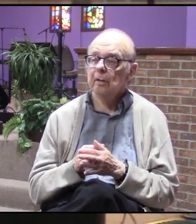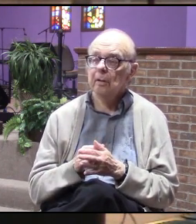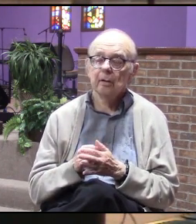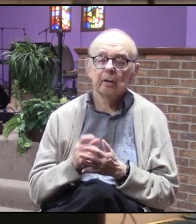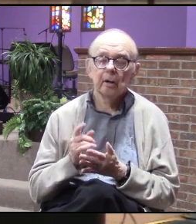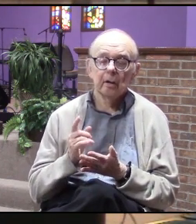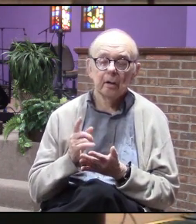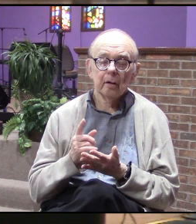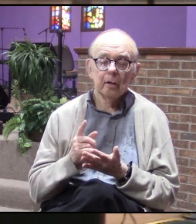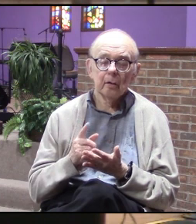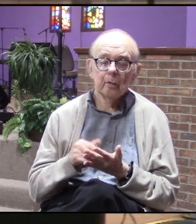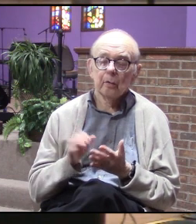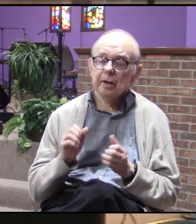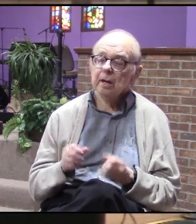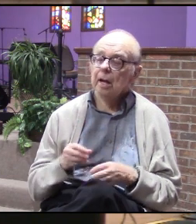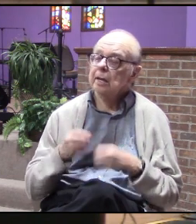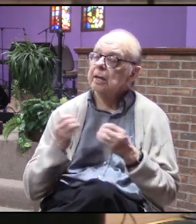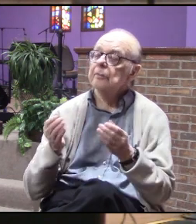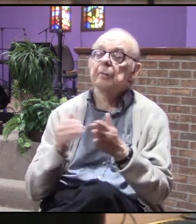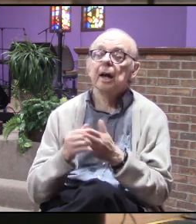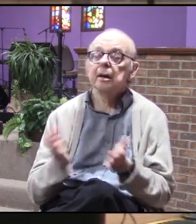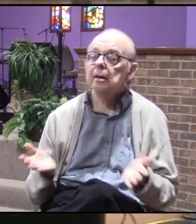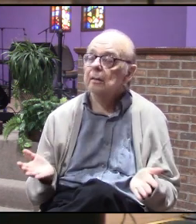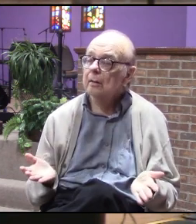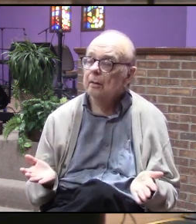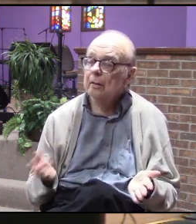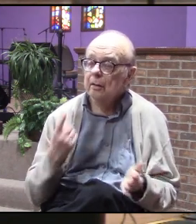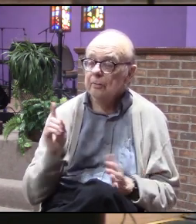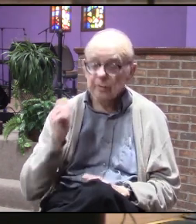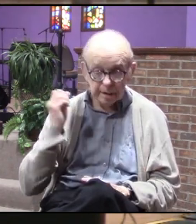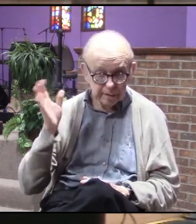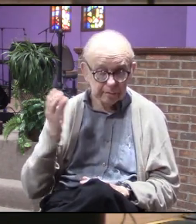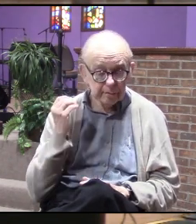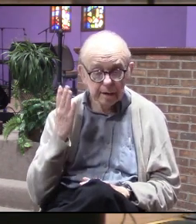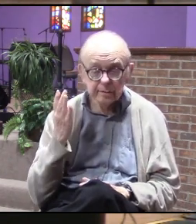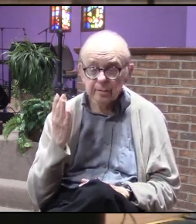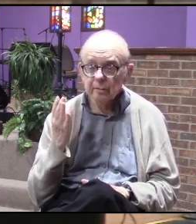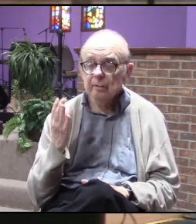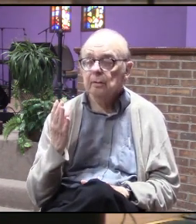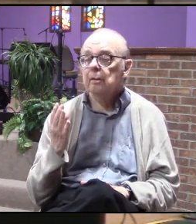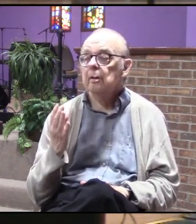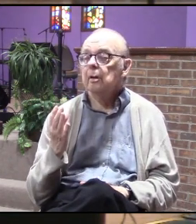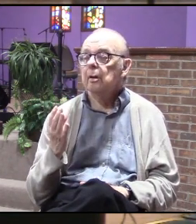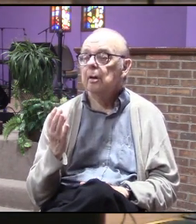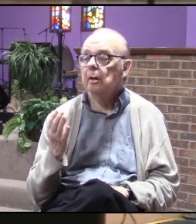What can I give back for His grace?